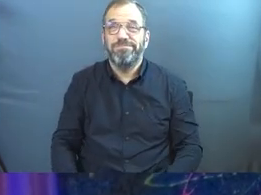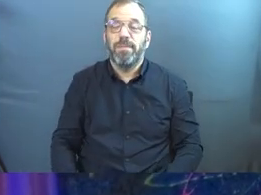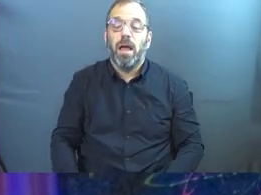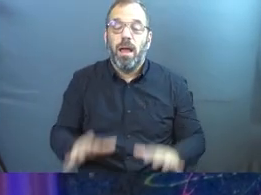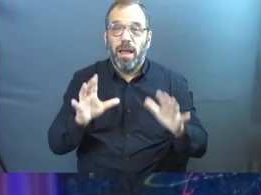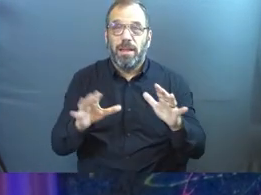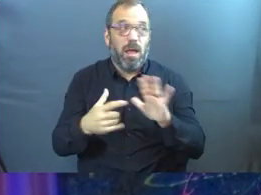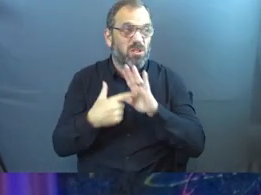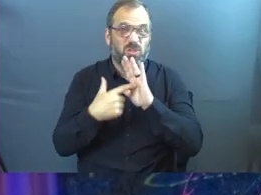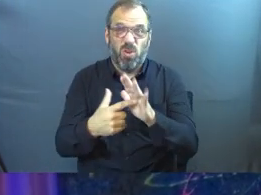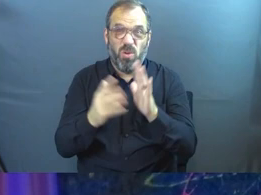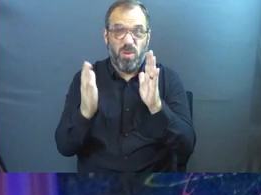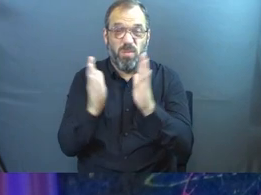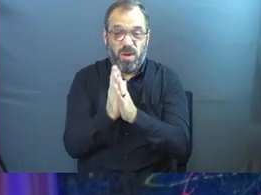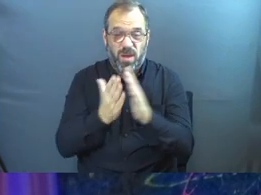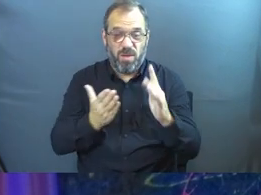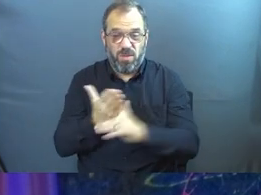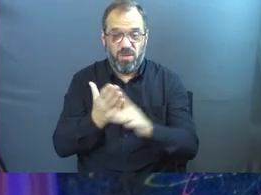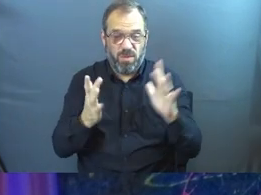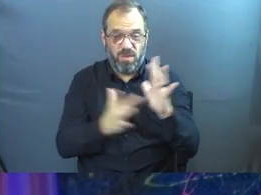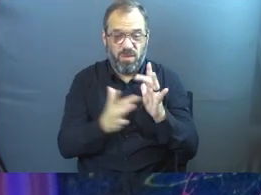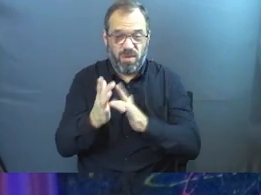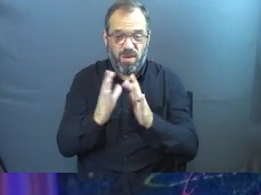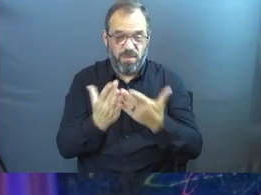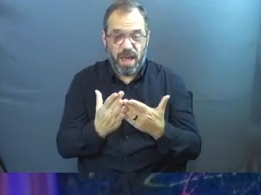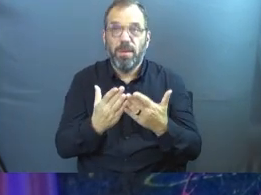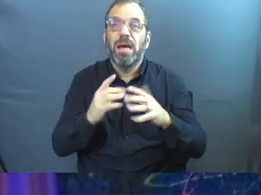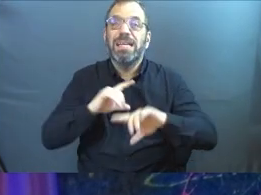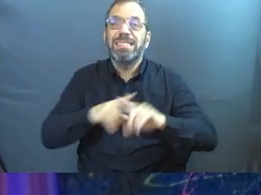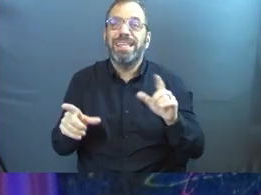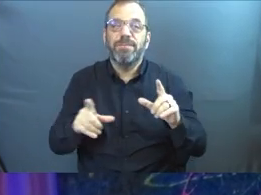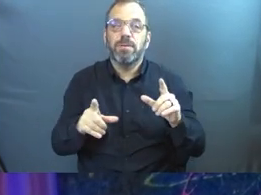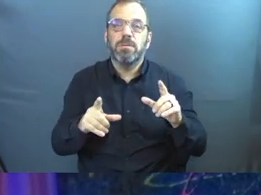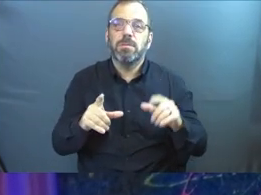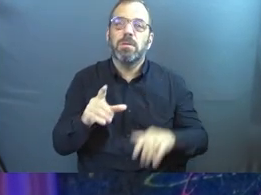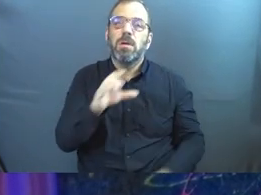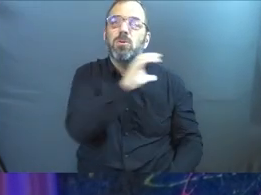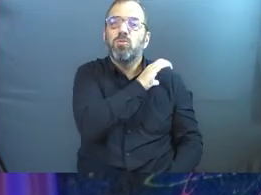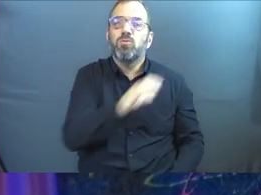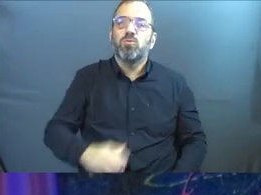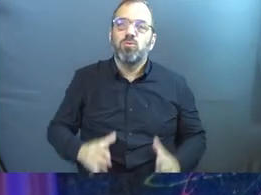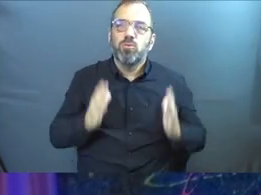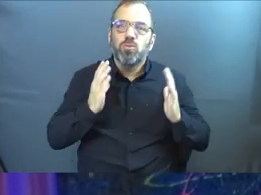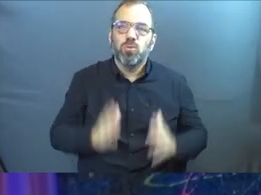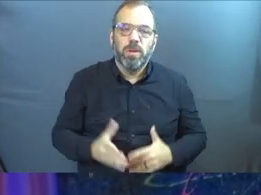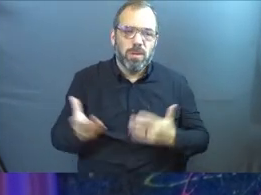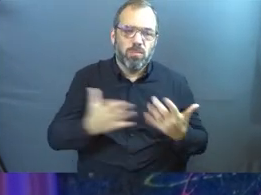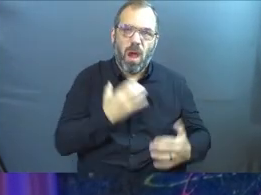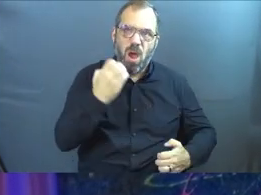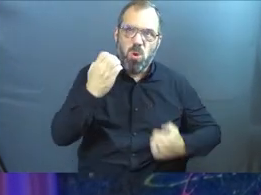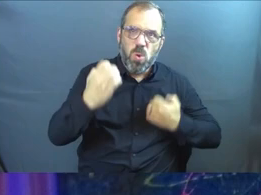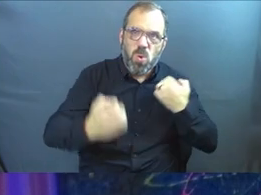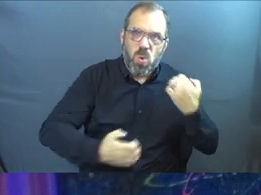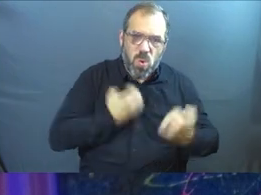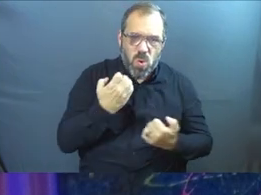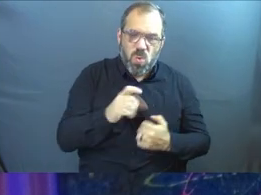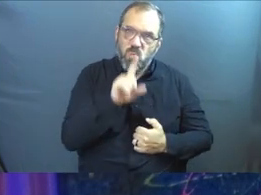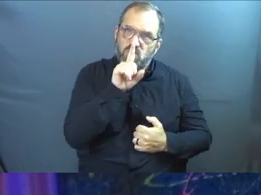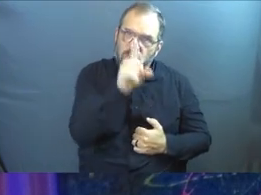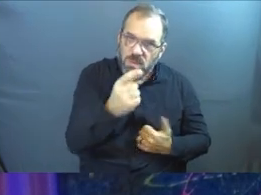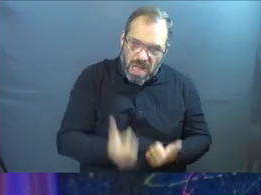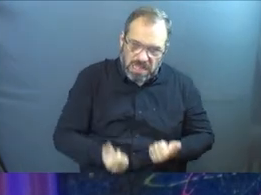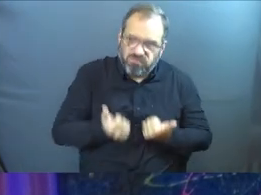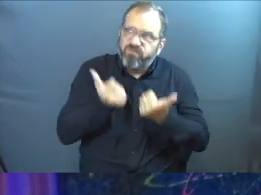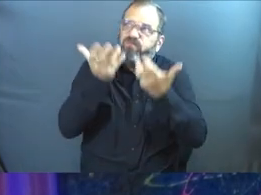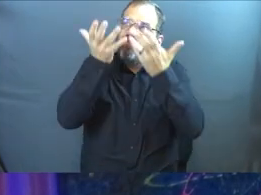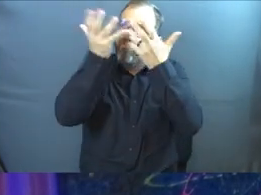I'm actually going to show you more prayers throughout the scripture where the different saints brought all their emotional reality